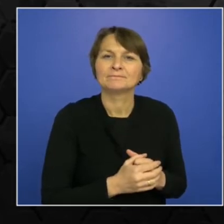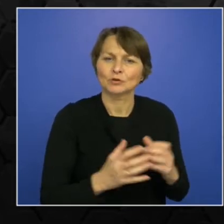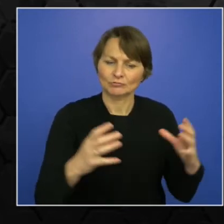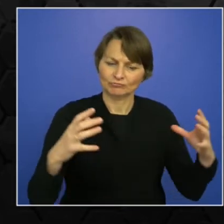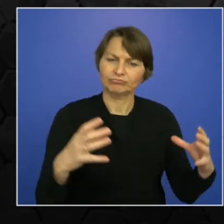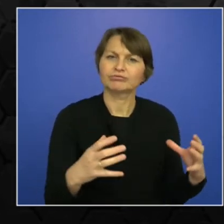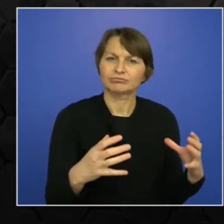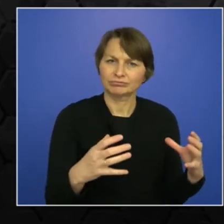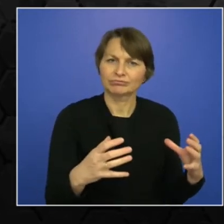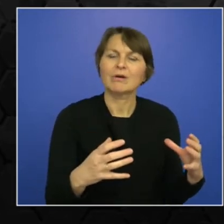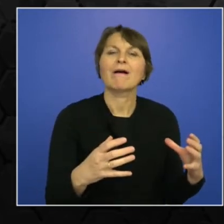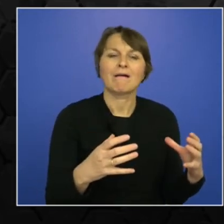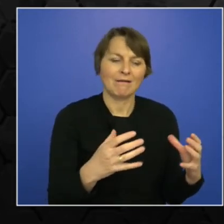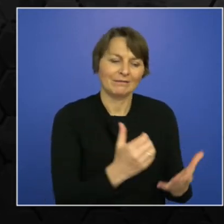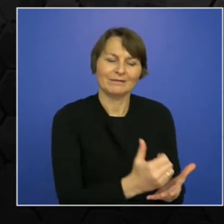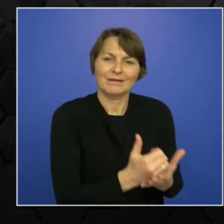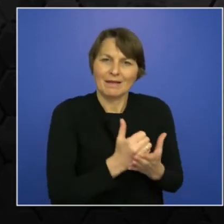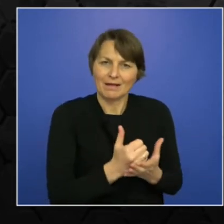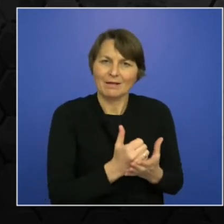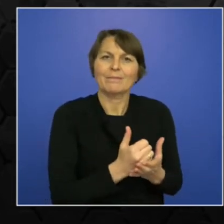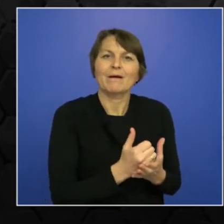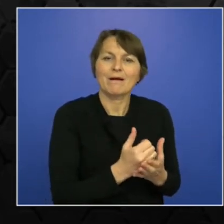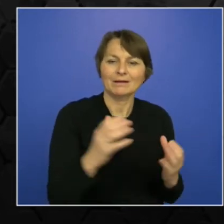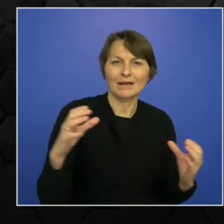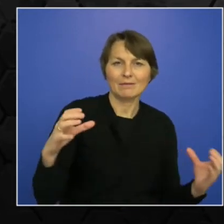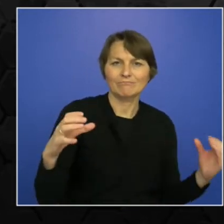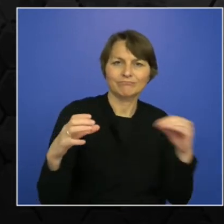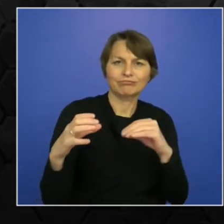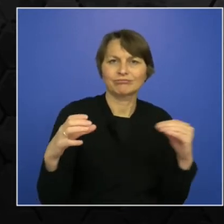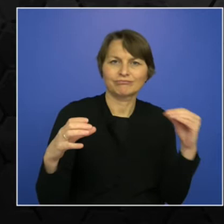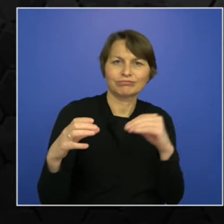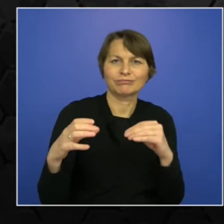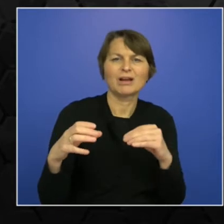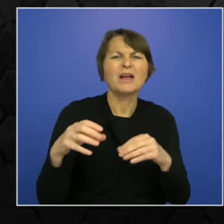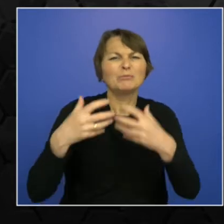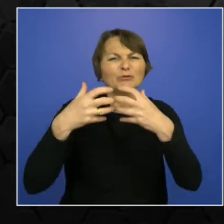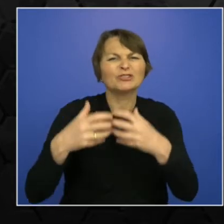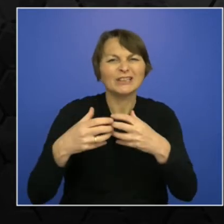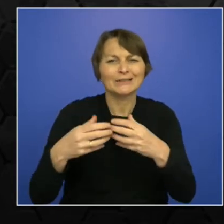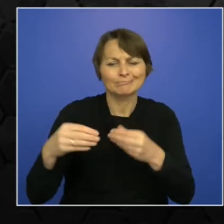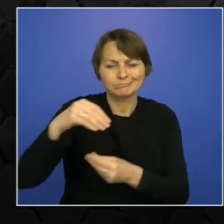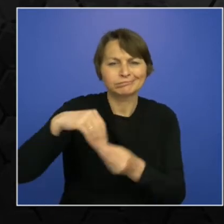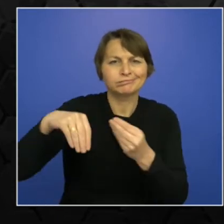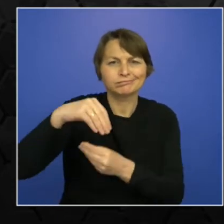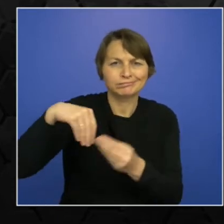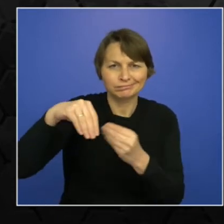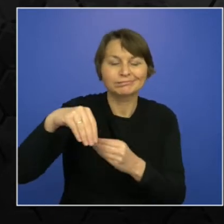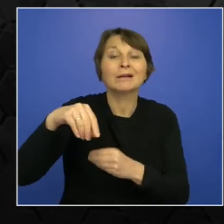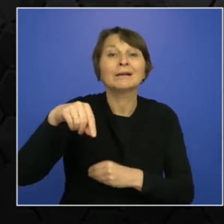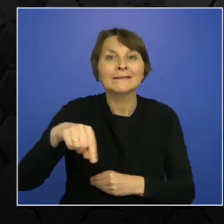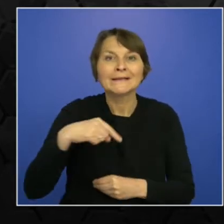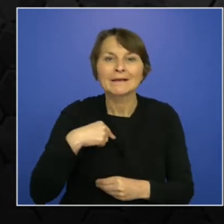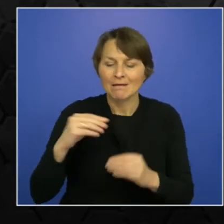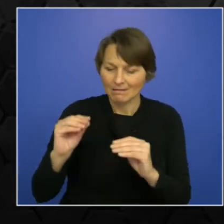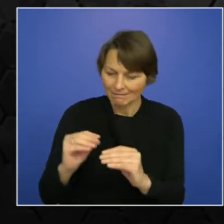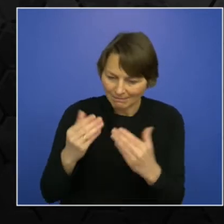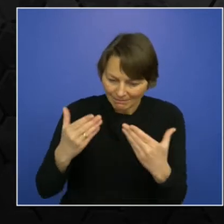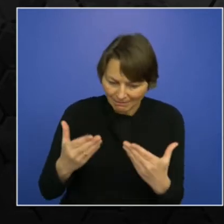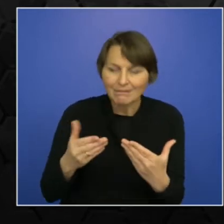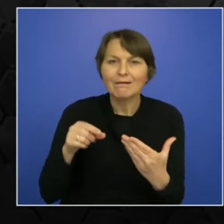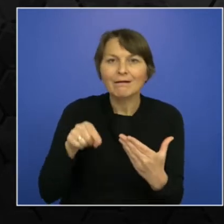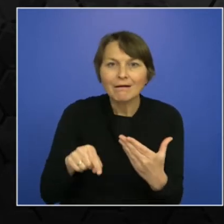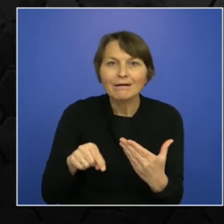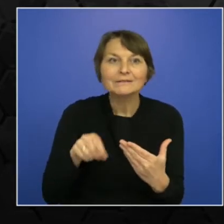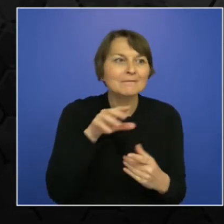help inform which machine learning algorithm you can use. As you review your data, a normalized